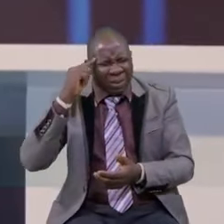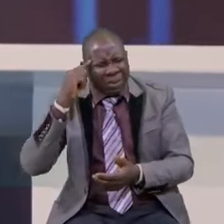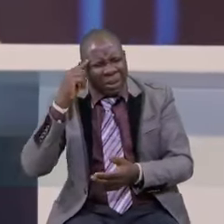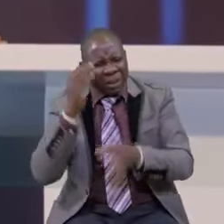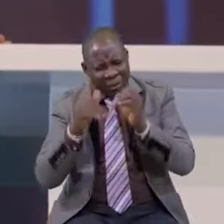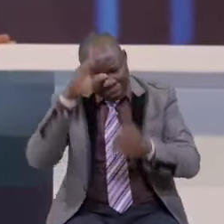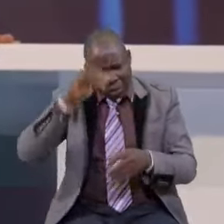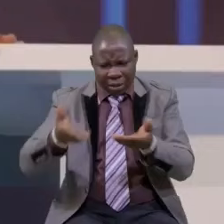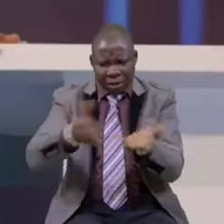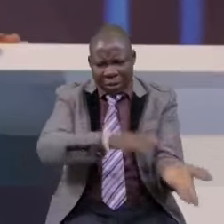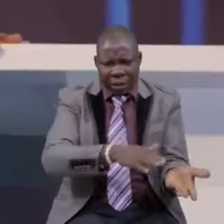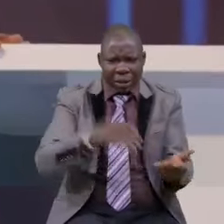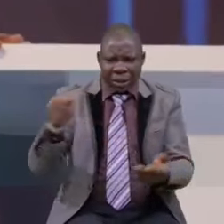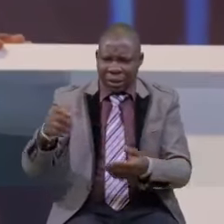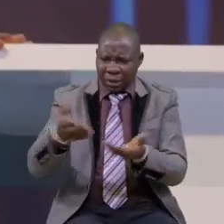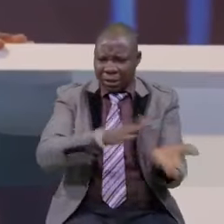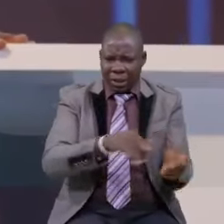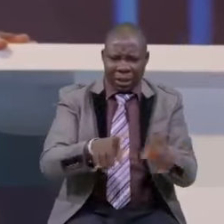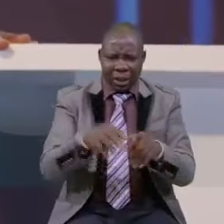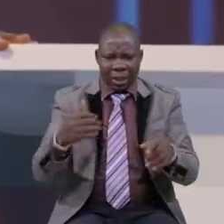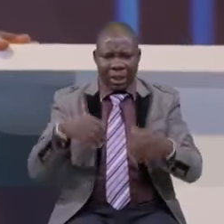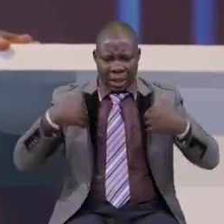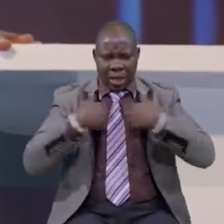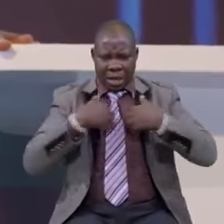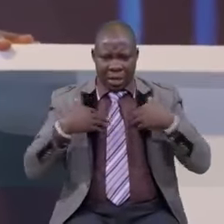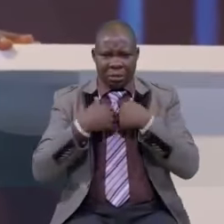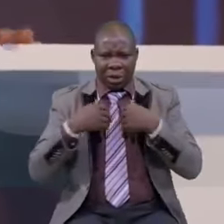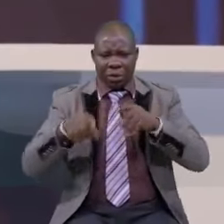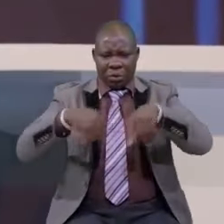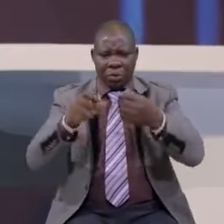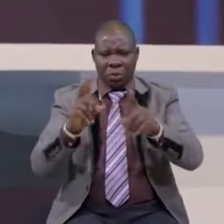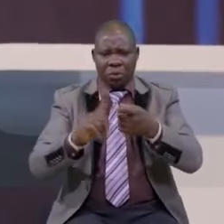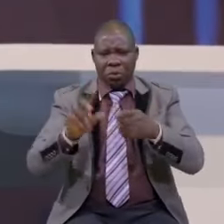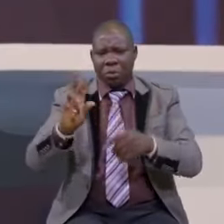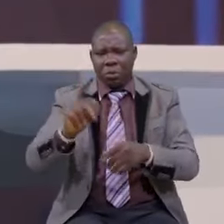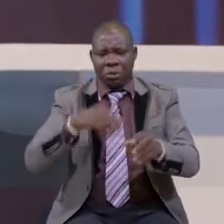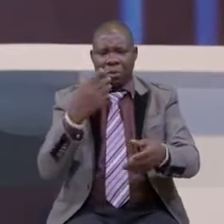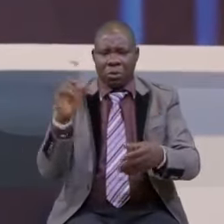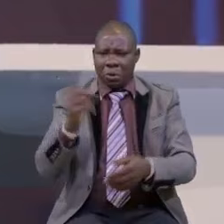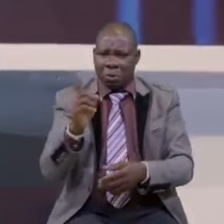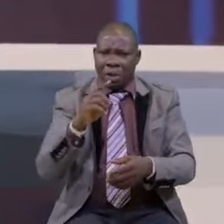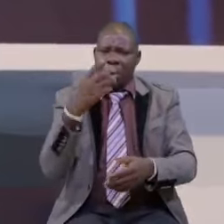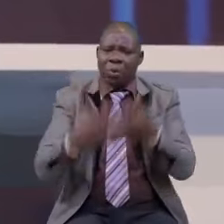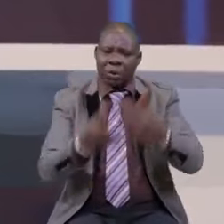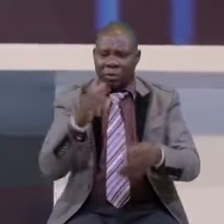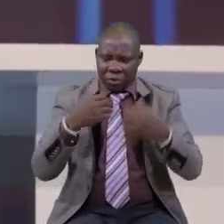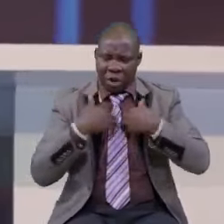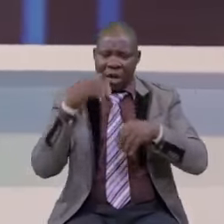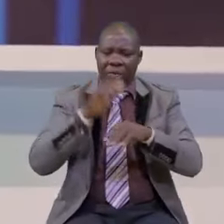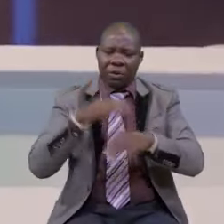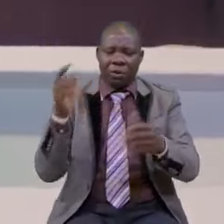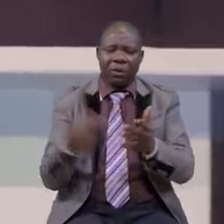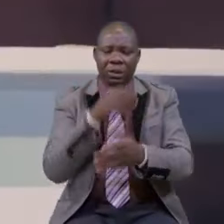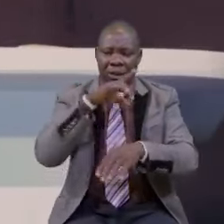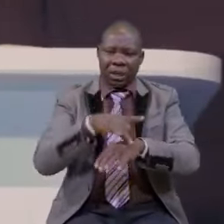doesn't go anywhere. And so whatever you can make of whatever you have on this earth, that's all you have. It's the Bible that gives